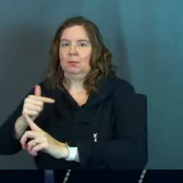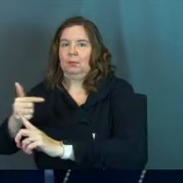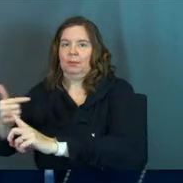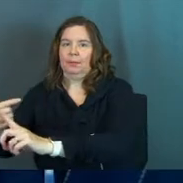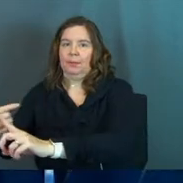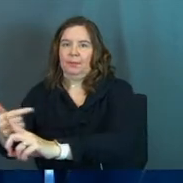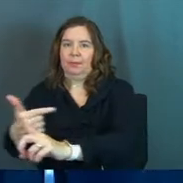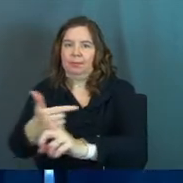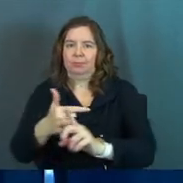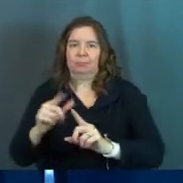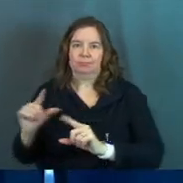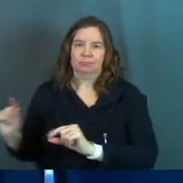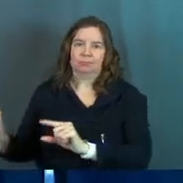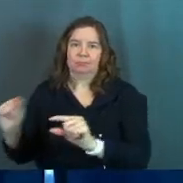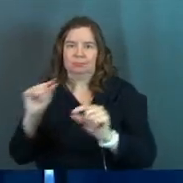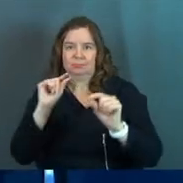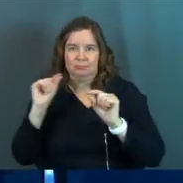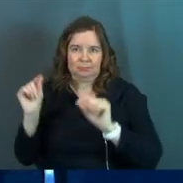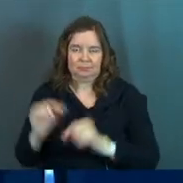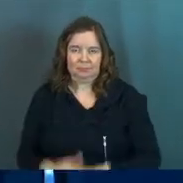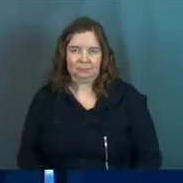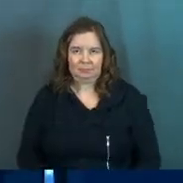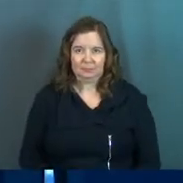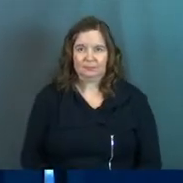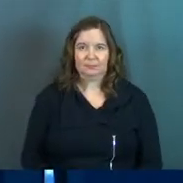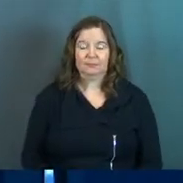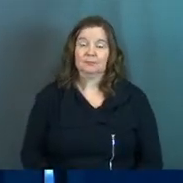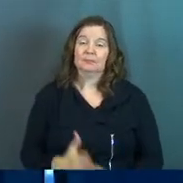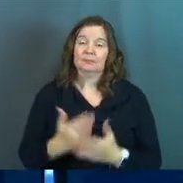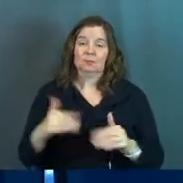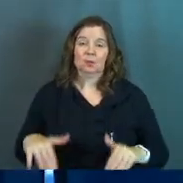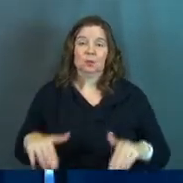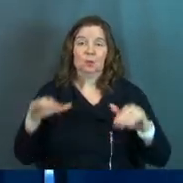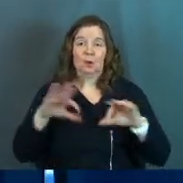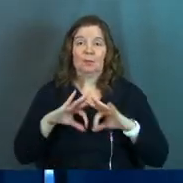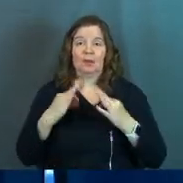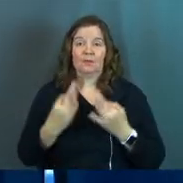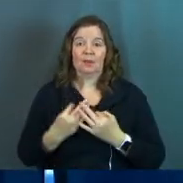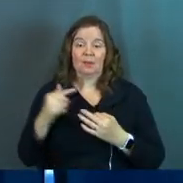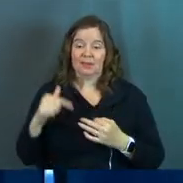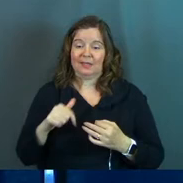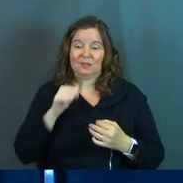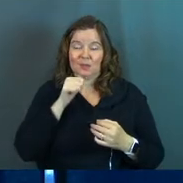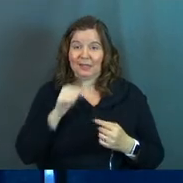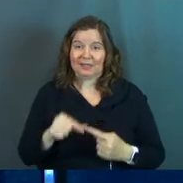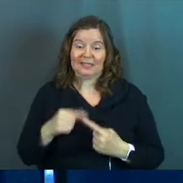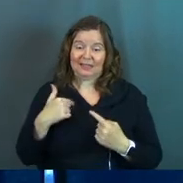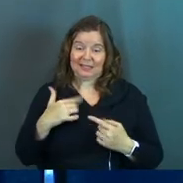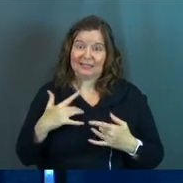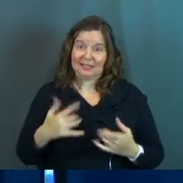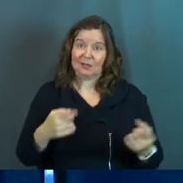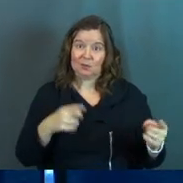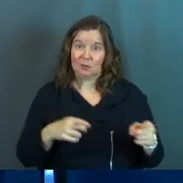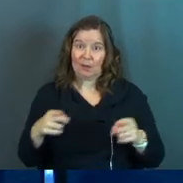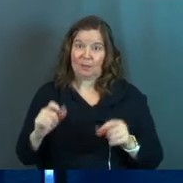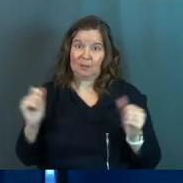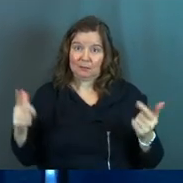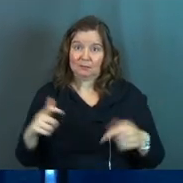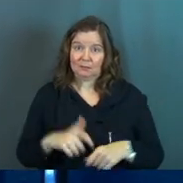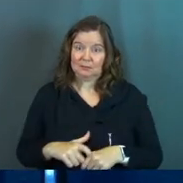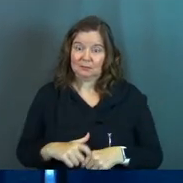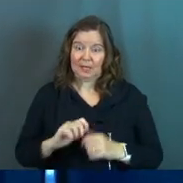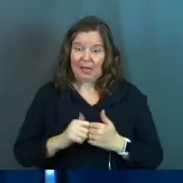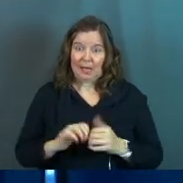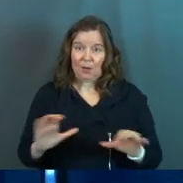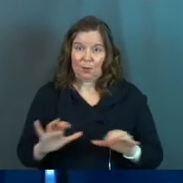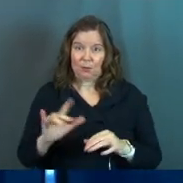wider and wider and wider, rinse and repeat. Some of you grew up in families where this wasn't the exception, this was the rule.